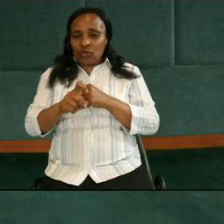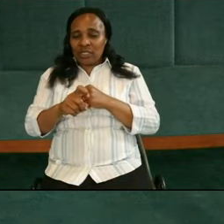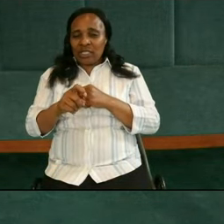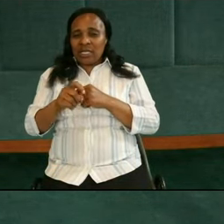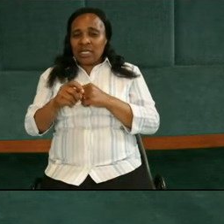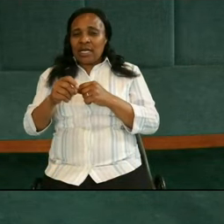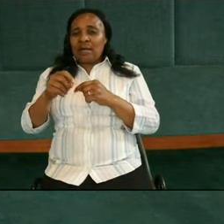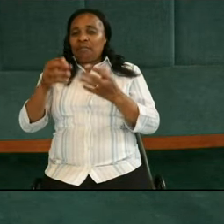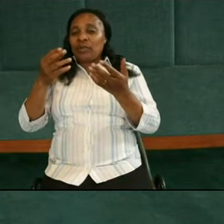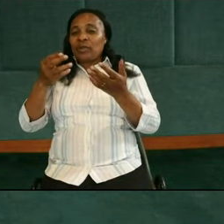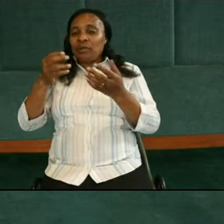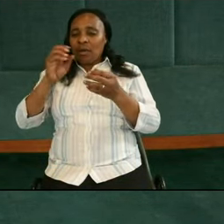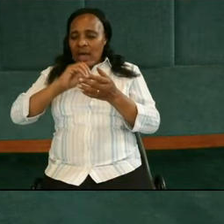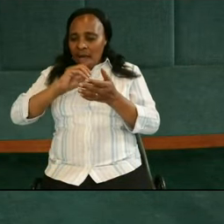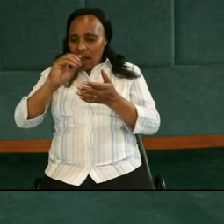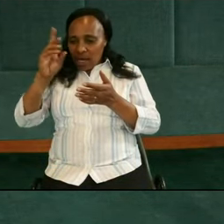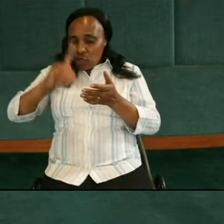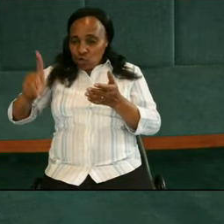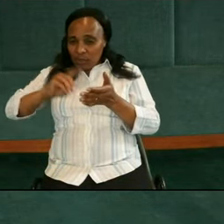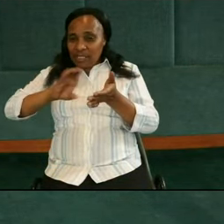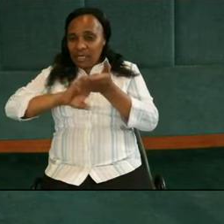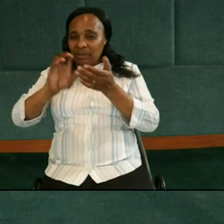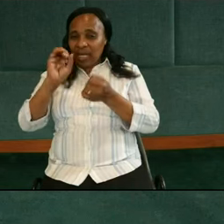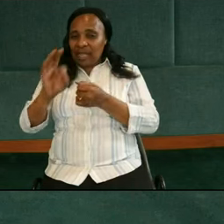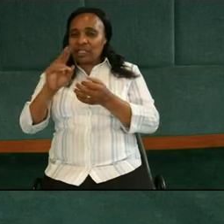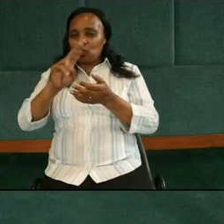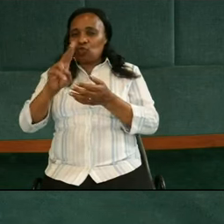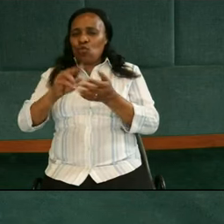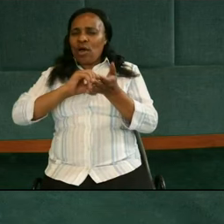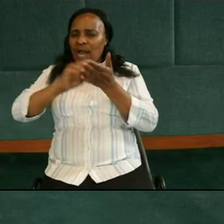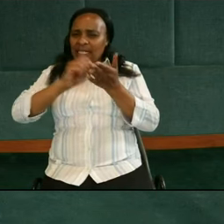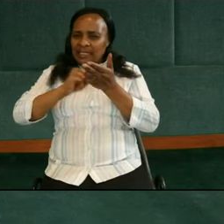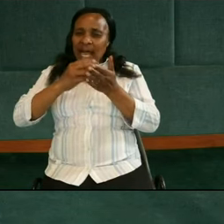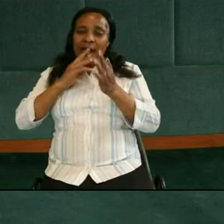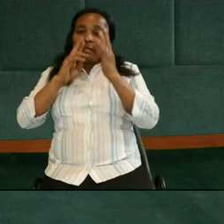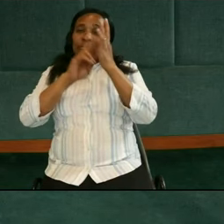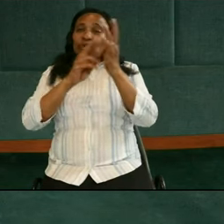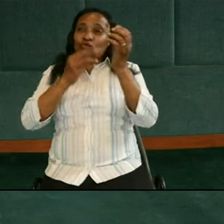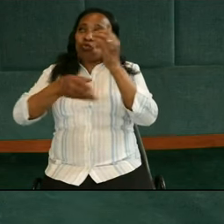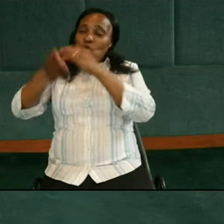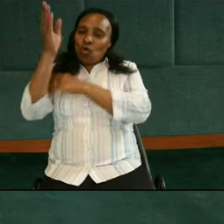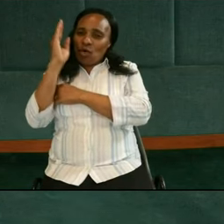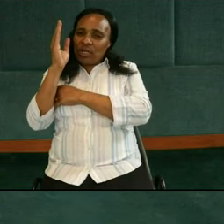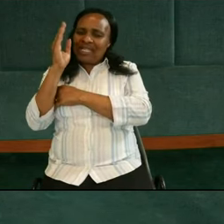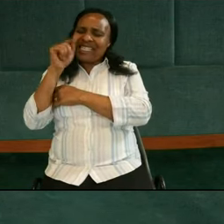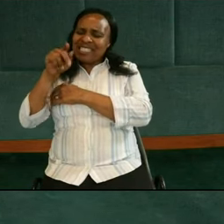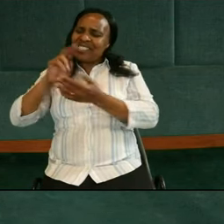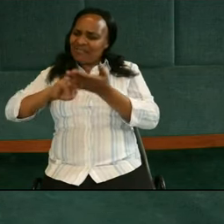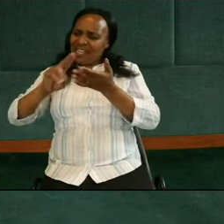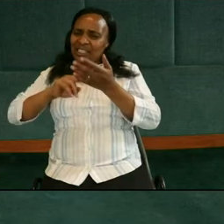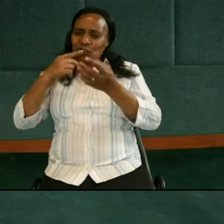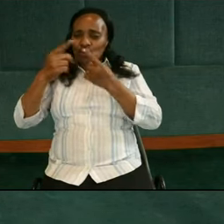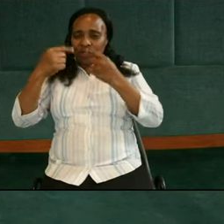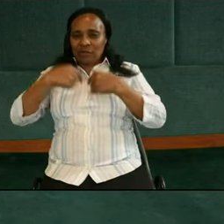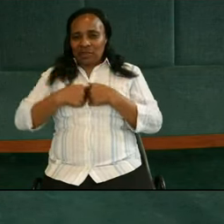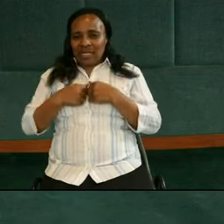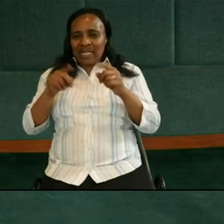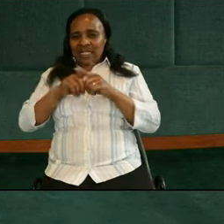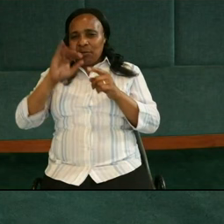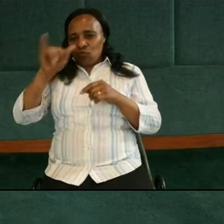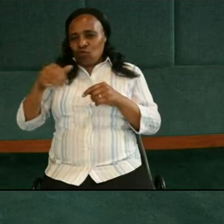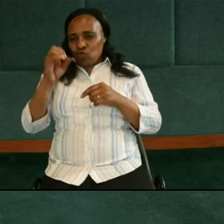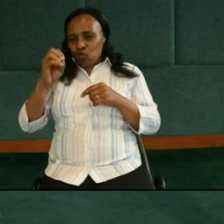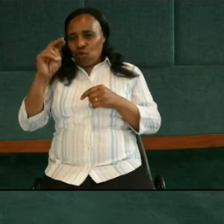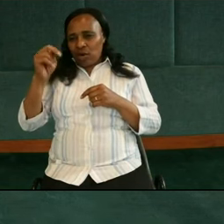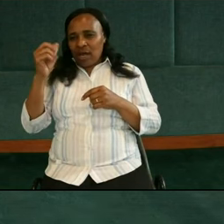32 and just write down a response to God. Just think that verse is speaking directly to you. Like, Jonan, I want you to